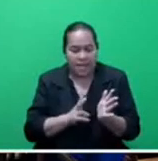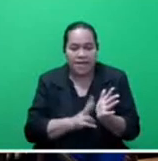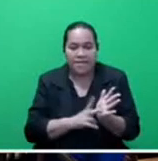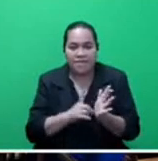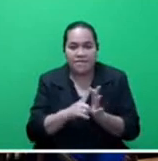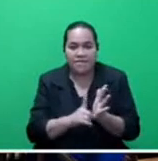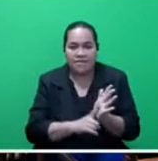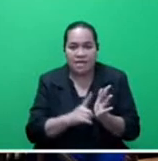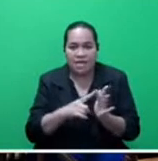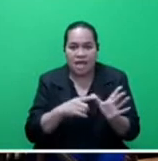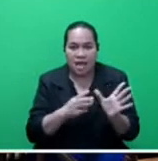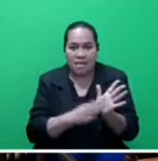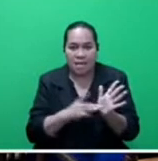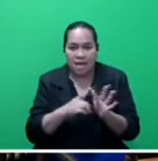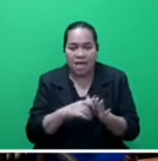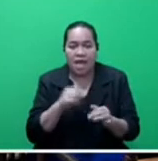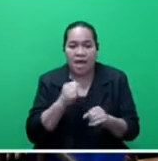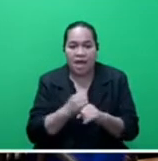You have the floor, sir.